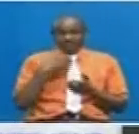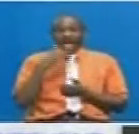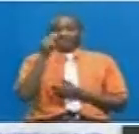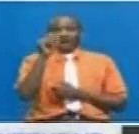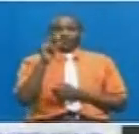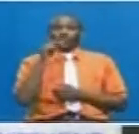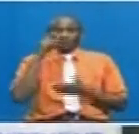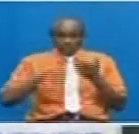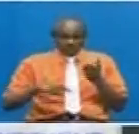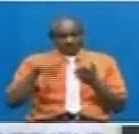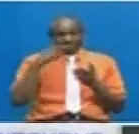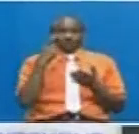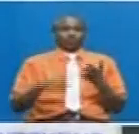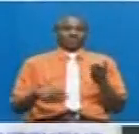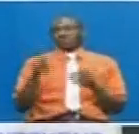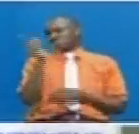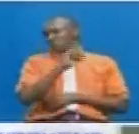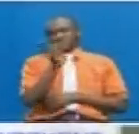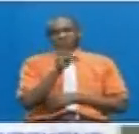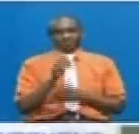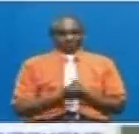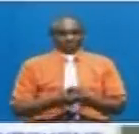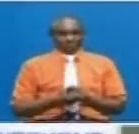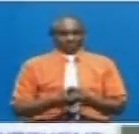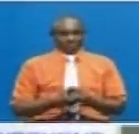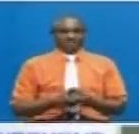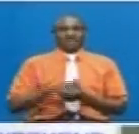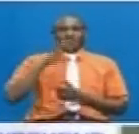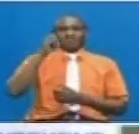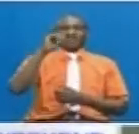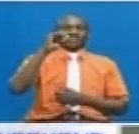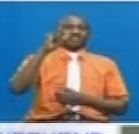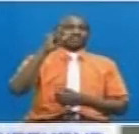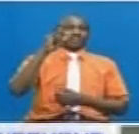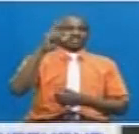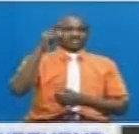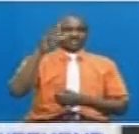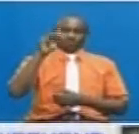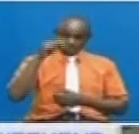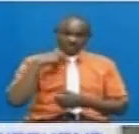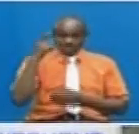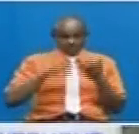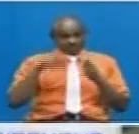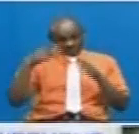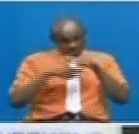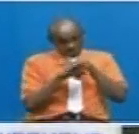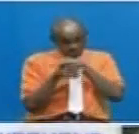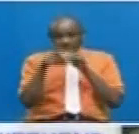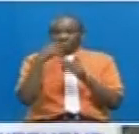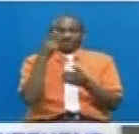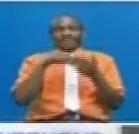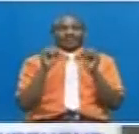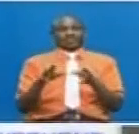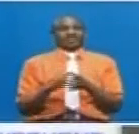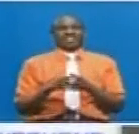the subject a wide berth. Until now, Jakoyo Midiwo has been termed a Jubilee mole. Oh, yes. You haven't said anything about it.